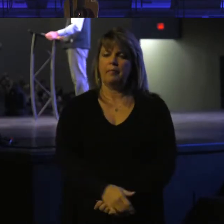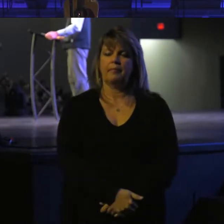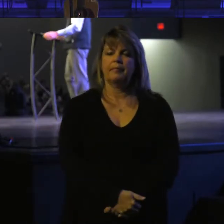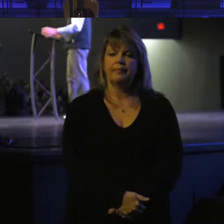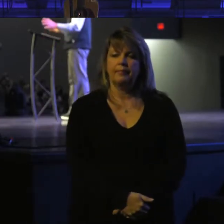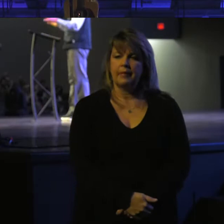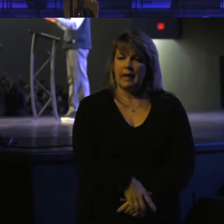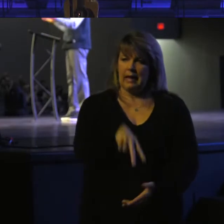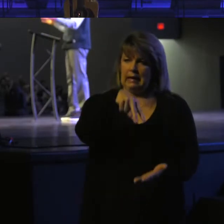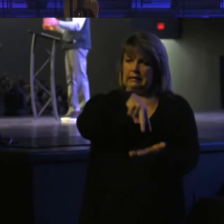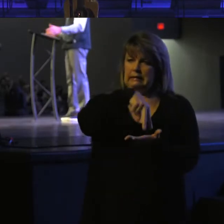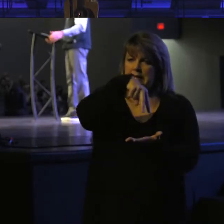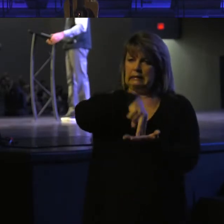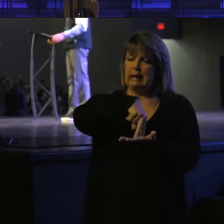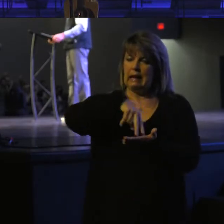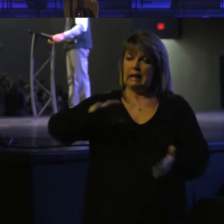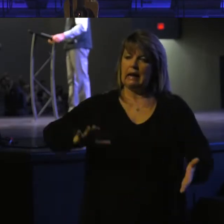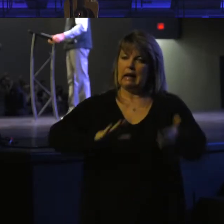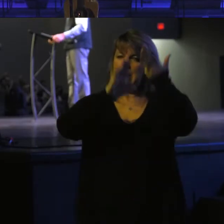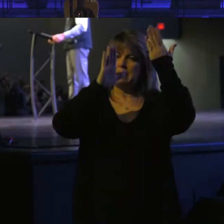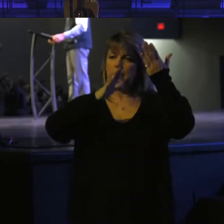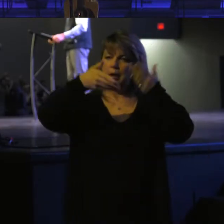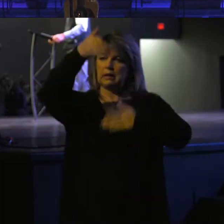They're standing in the very presence of God.